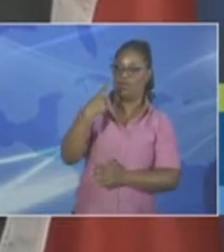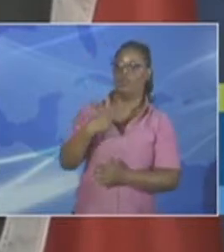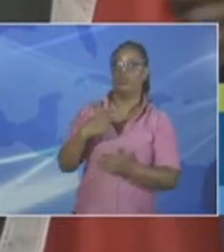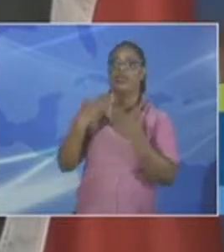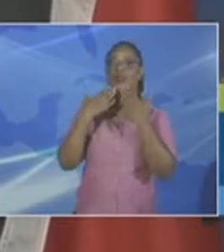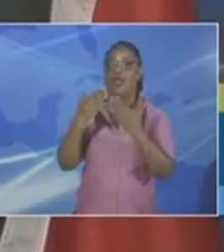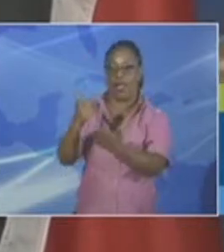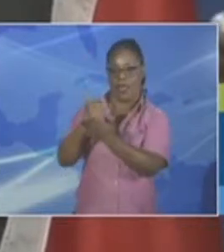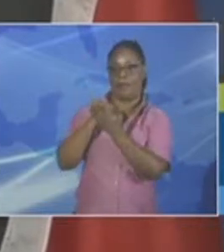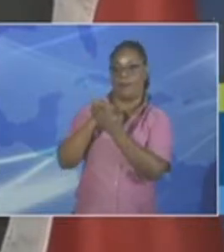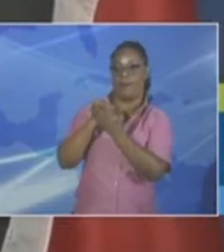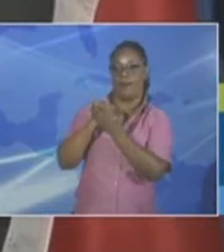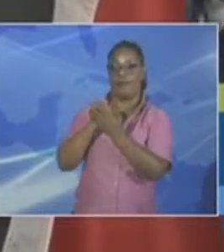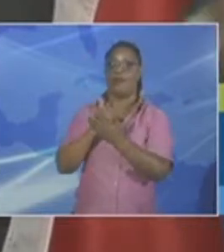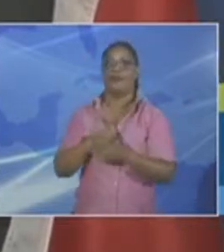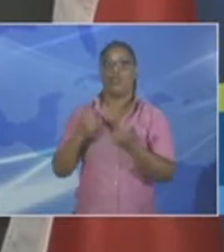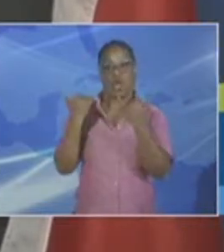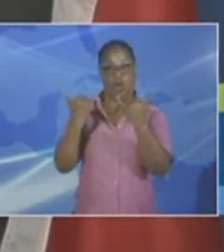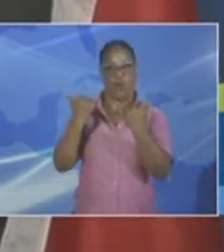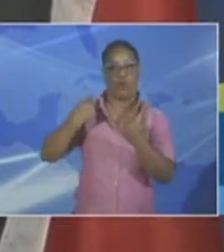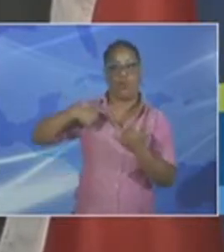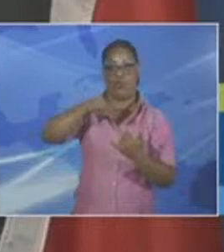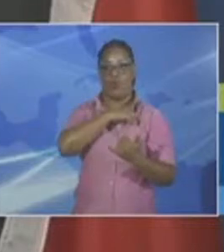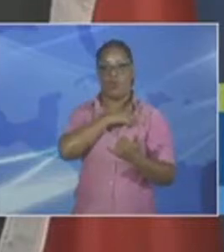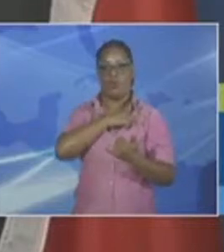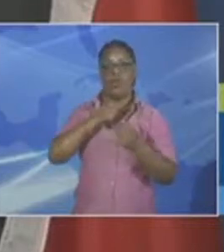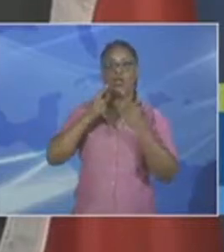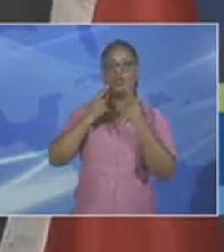our condition today,